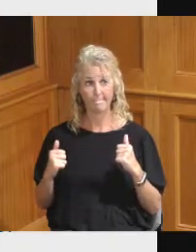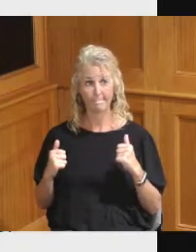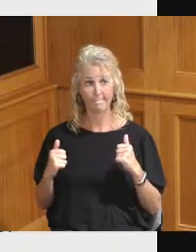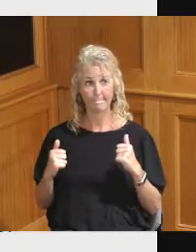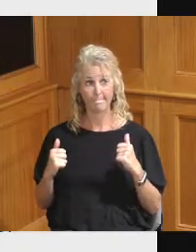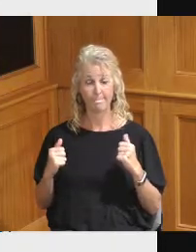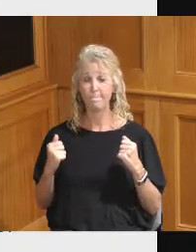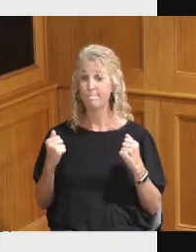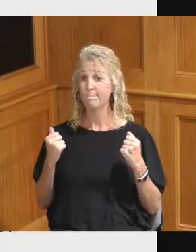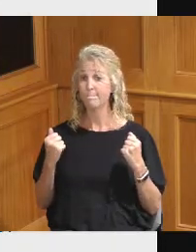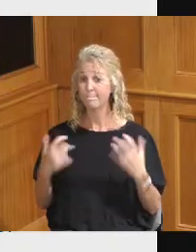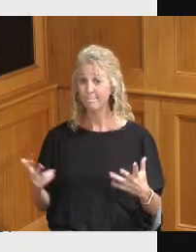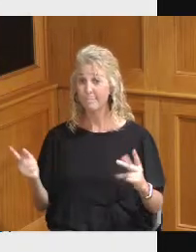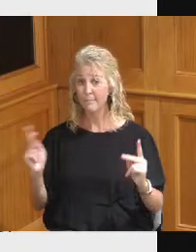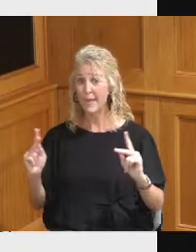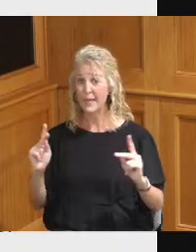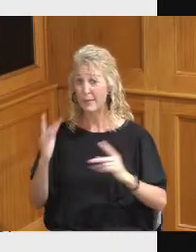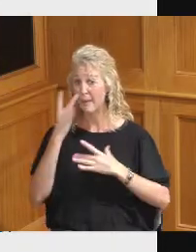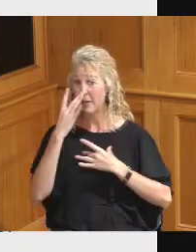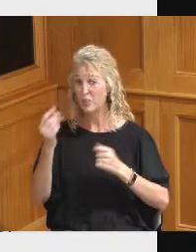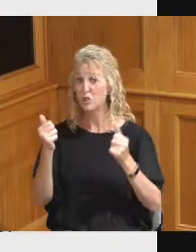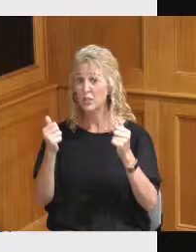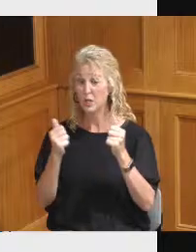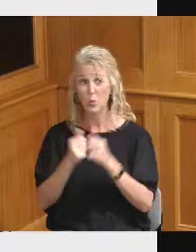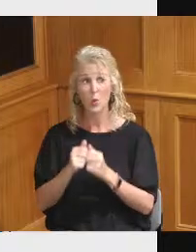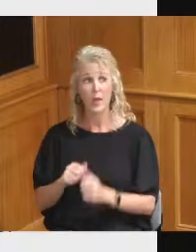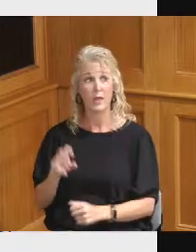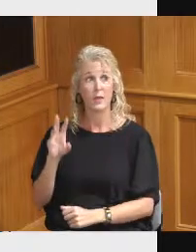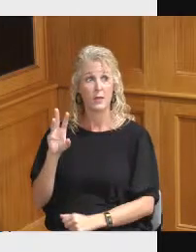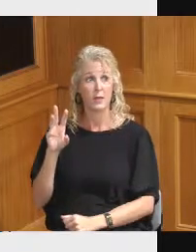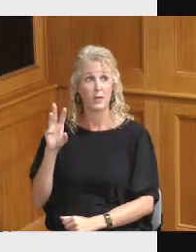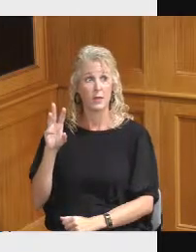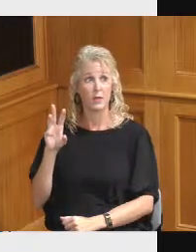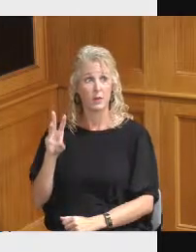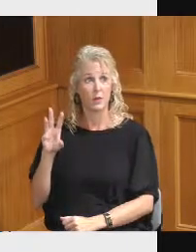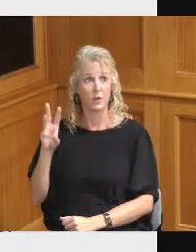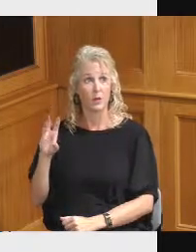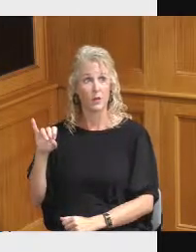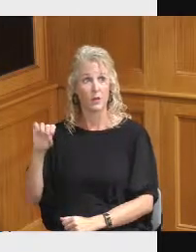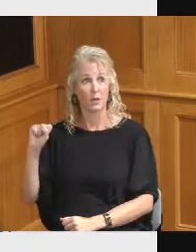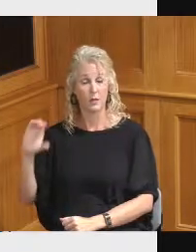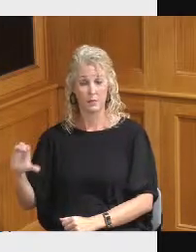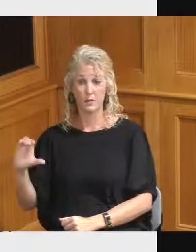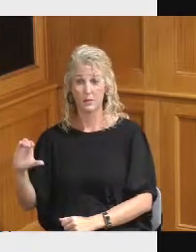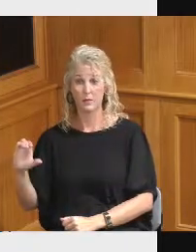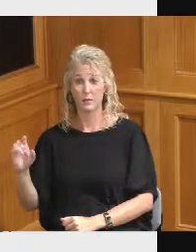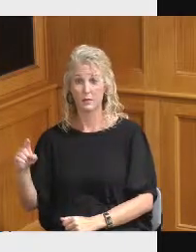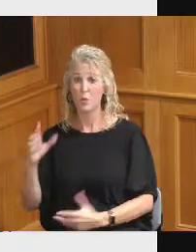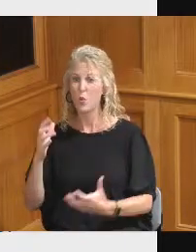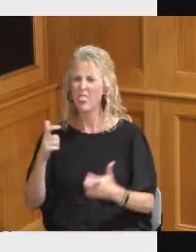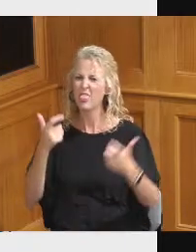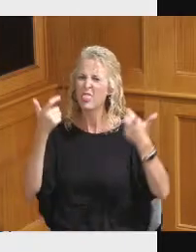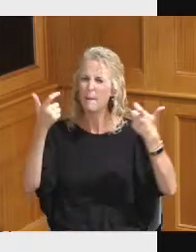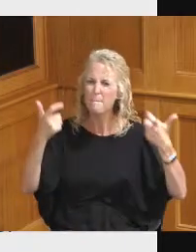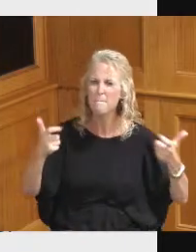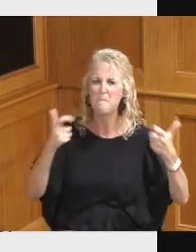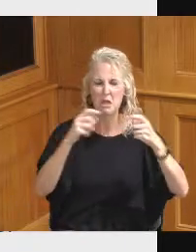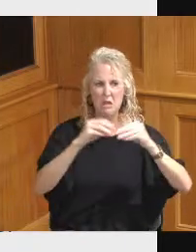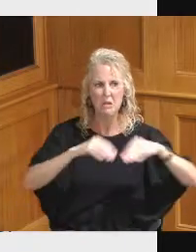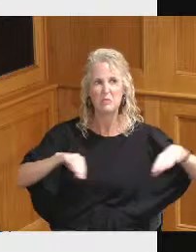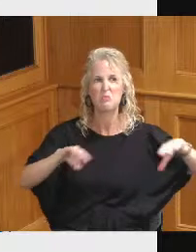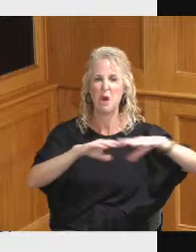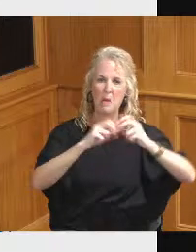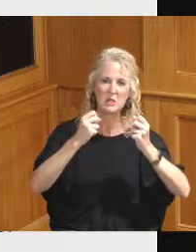a lot of people's interest in the WISC, right, was to capture those really large properties that were contributing a lot